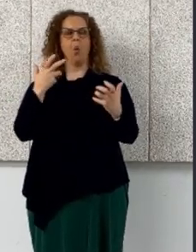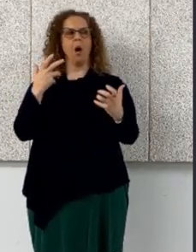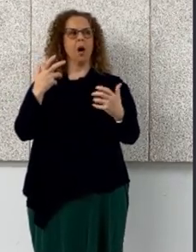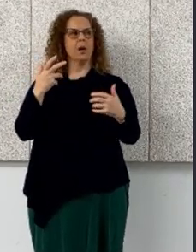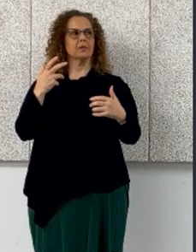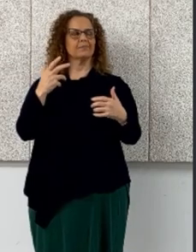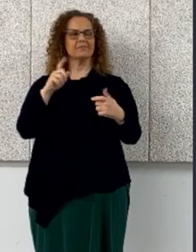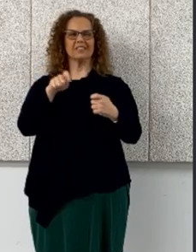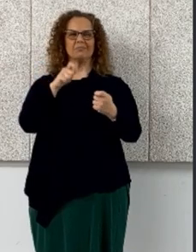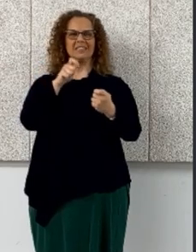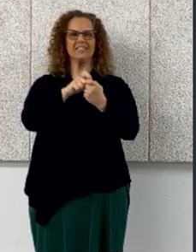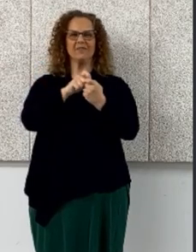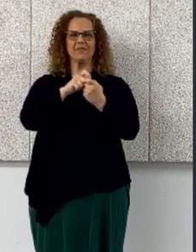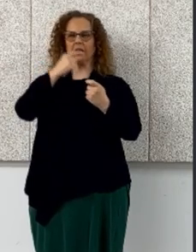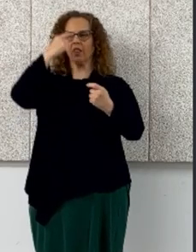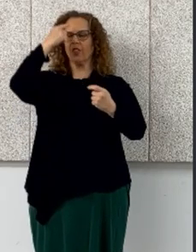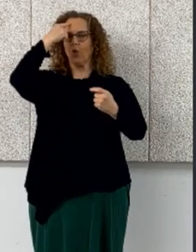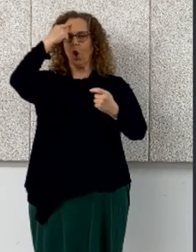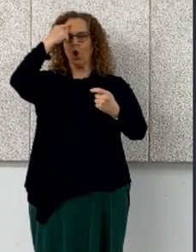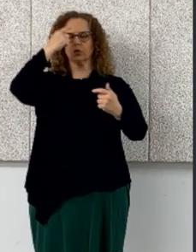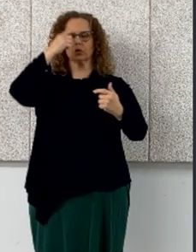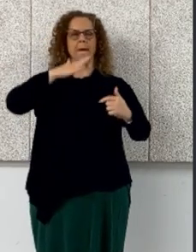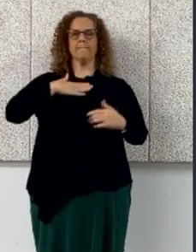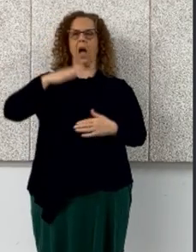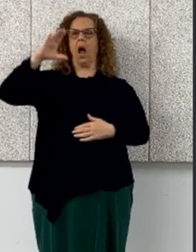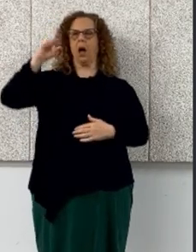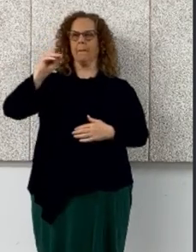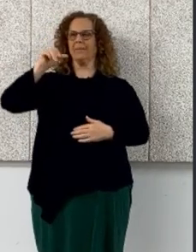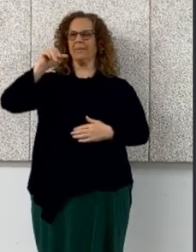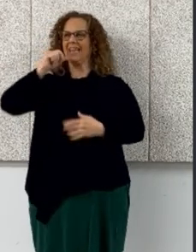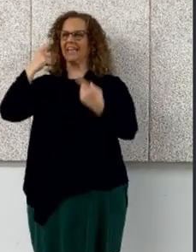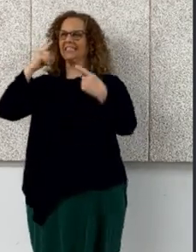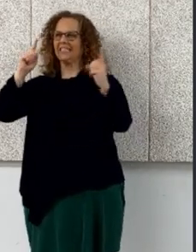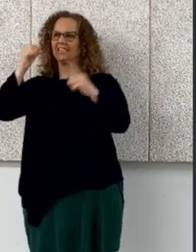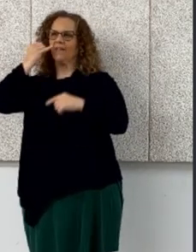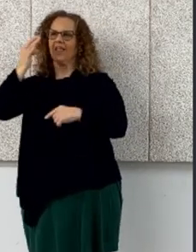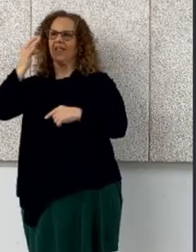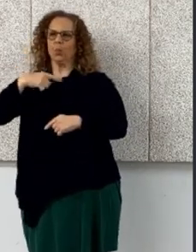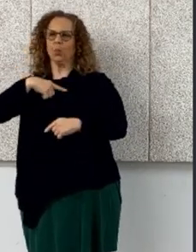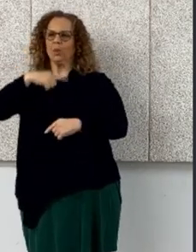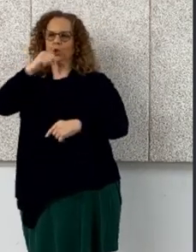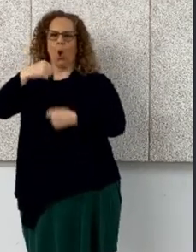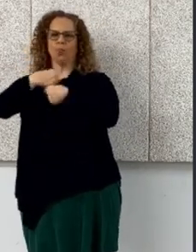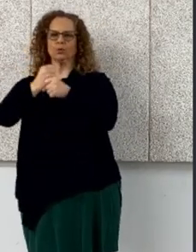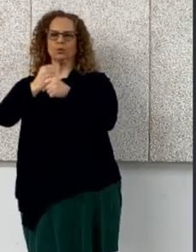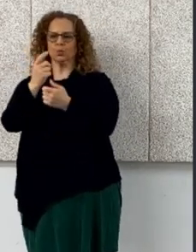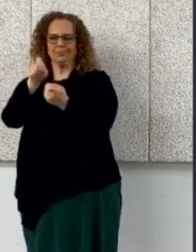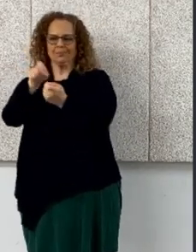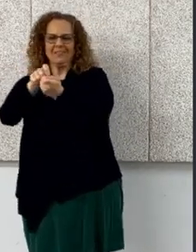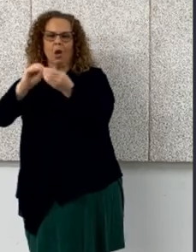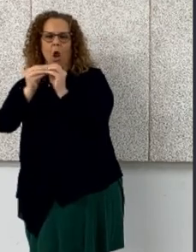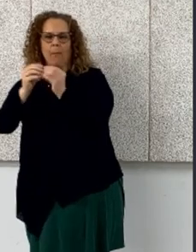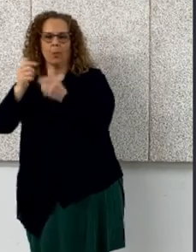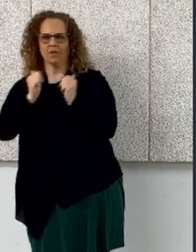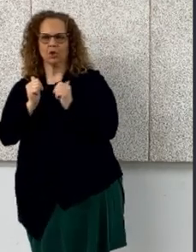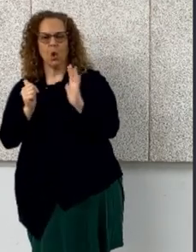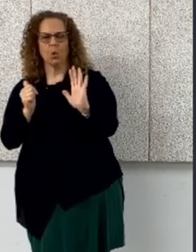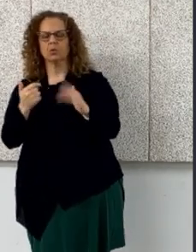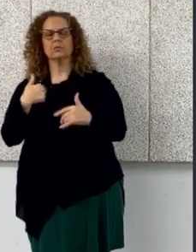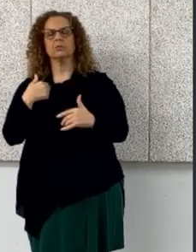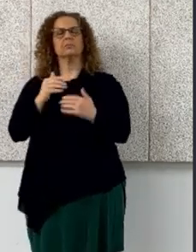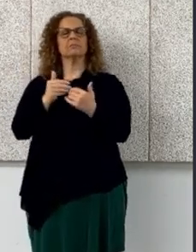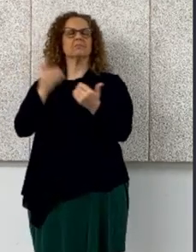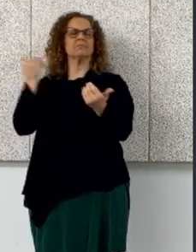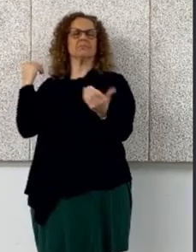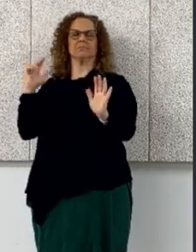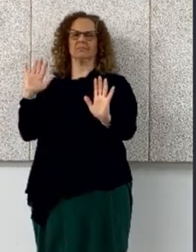about product that say, like, my company is not successful if we don't produce X number of shows. And I want to move away from